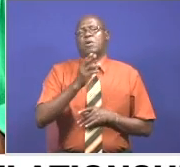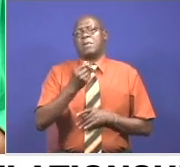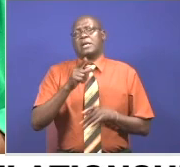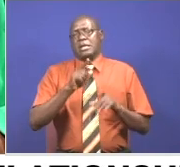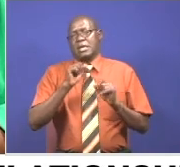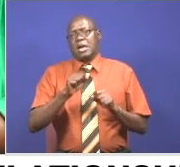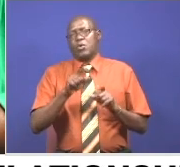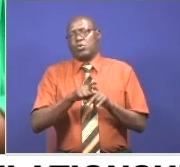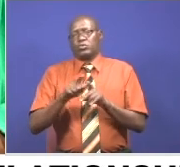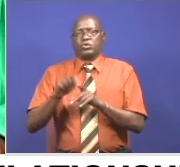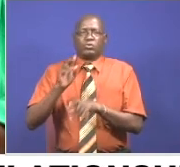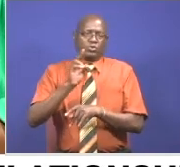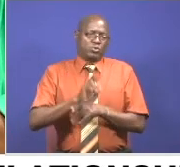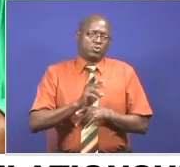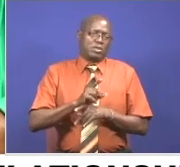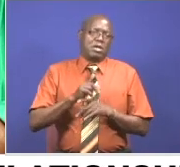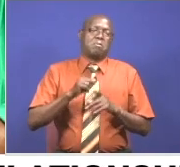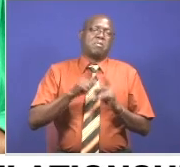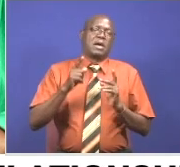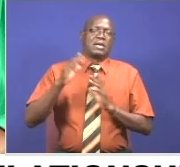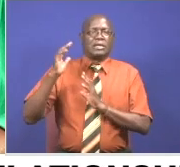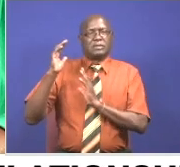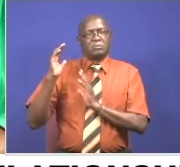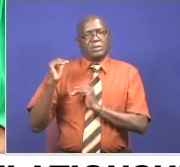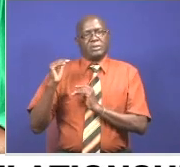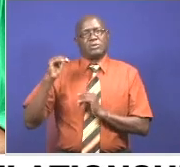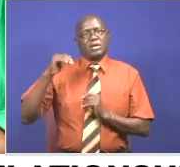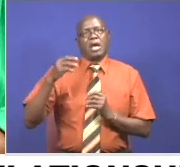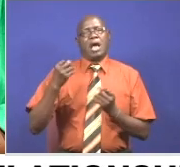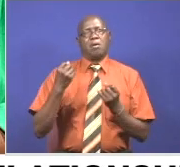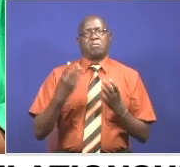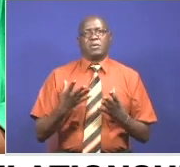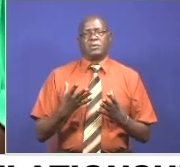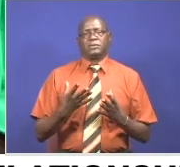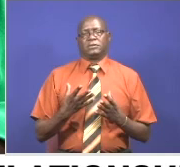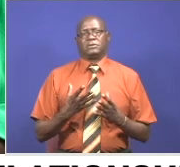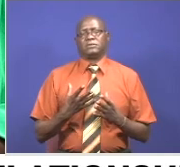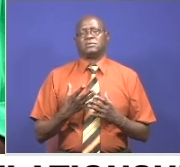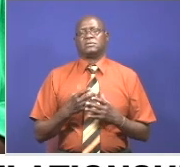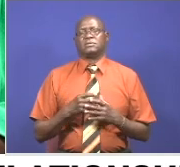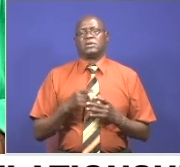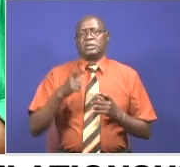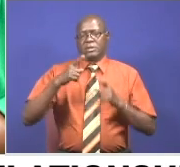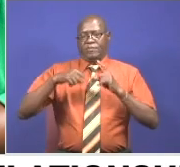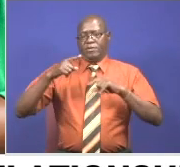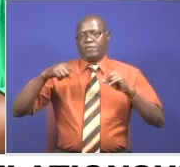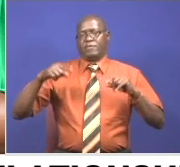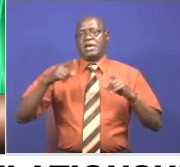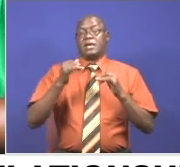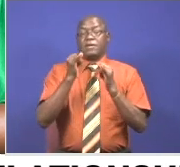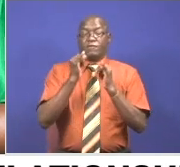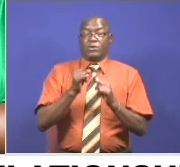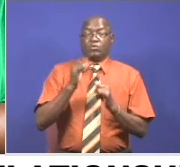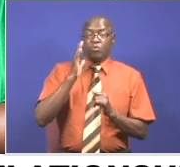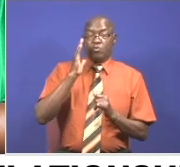the expectations and the amounts is what would vary, because I will not expect that one individual will be catering, you know,